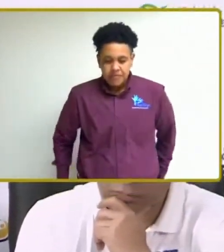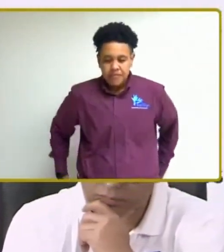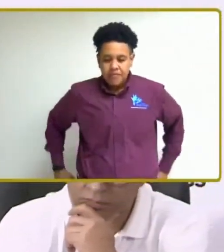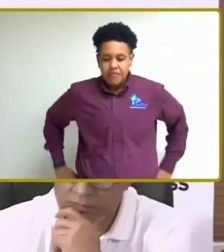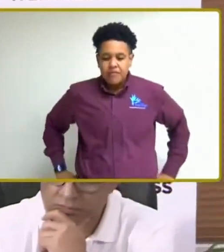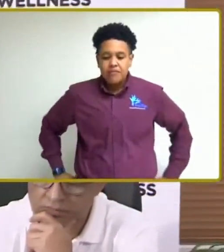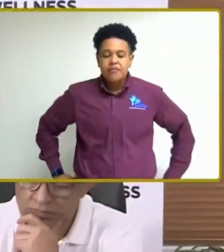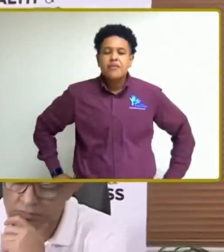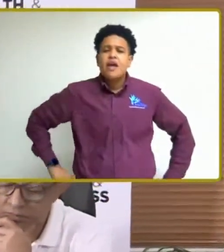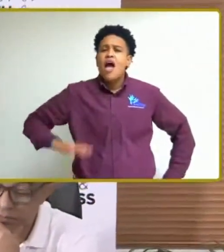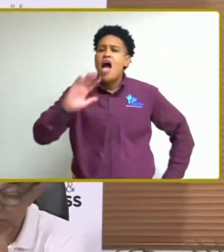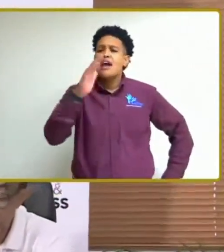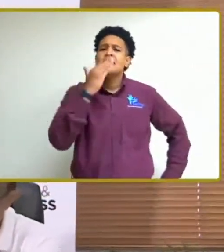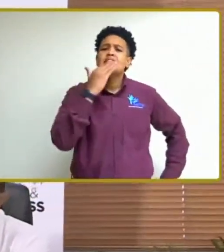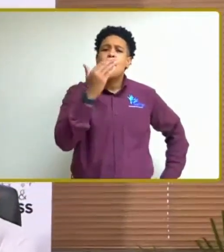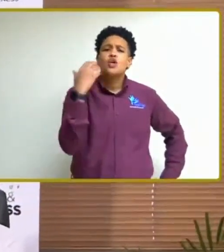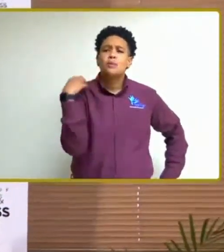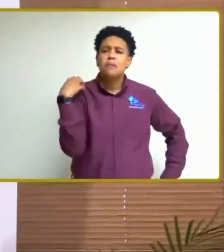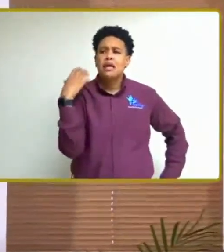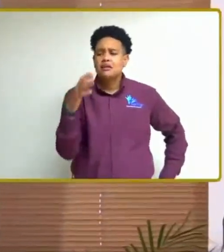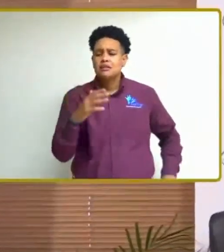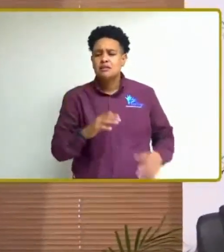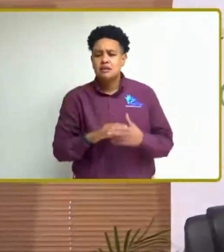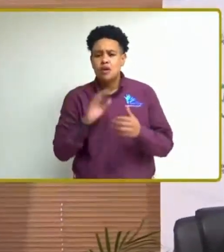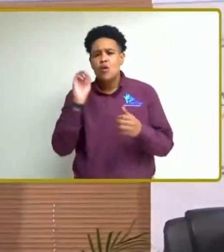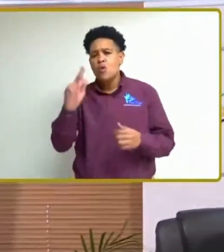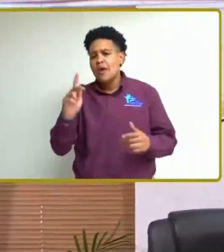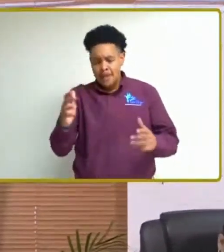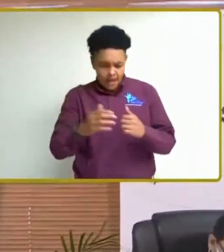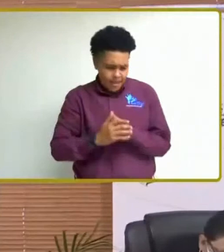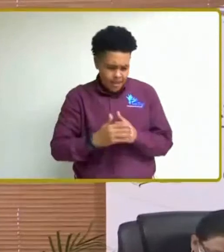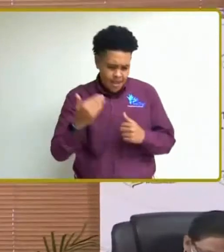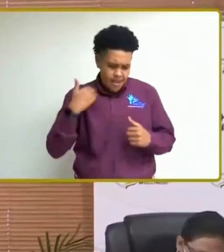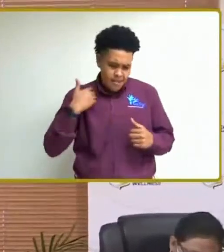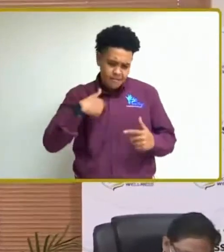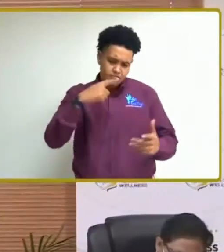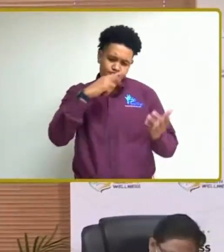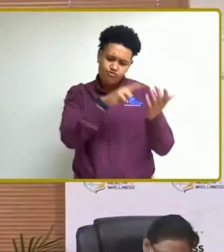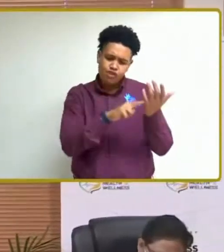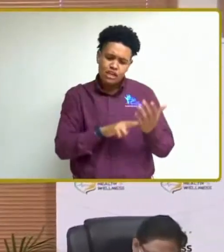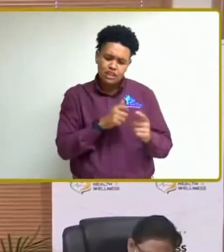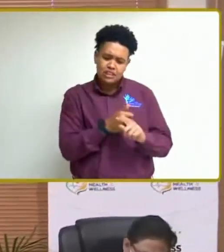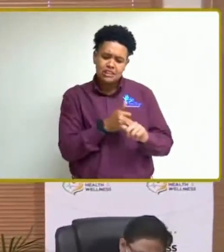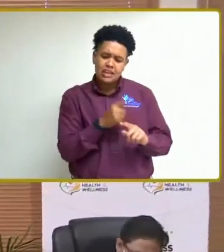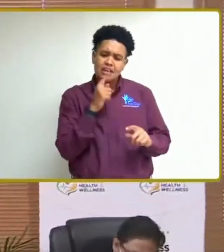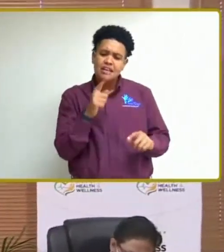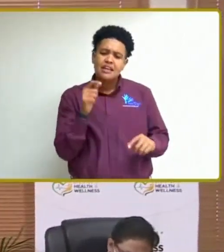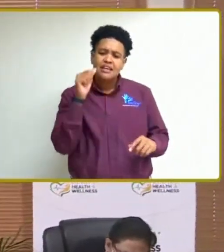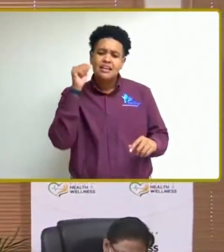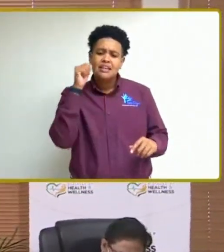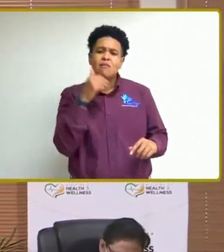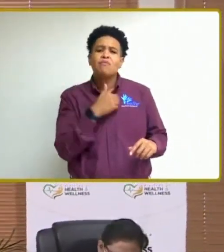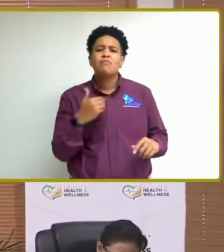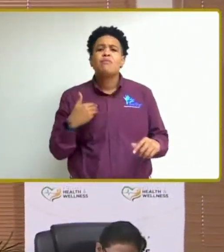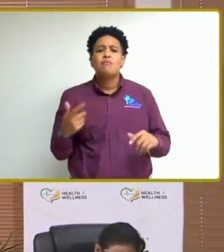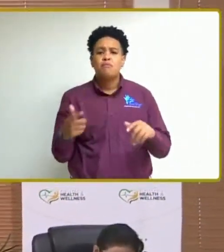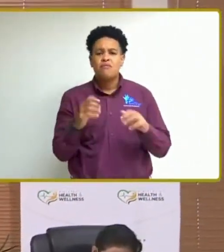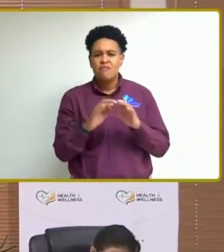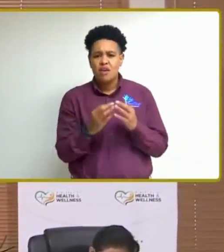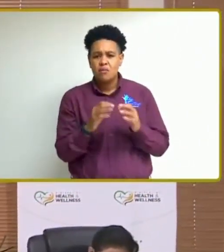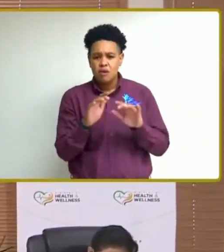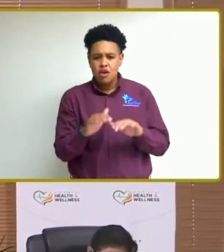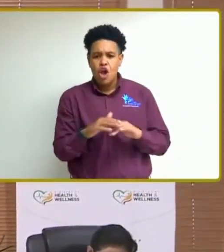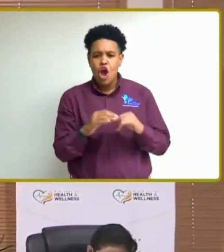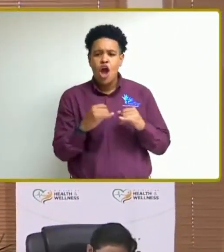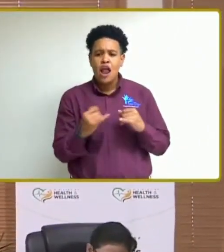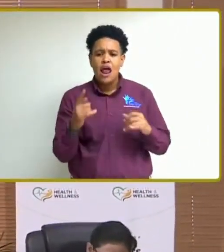All right. Thank you so much, PS. Okay. I registered a relative yesterday using the online portal, and it did